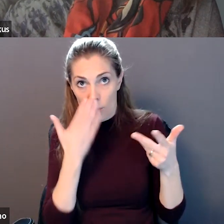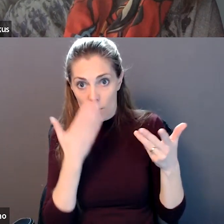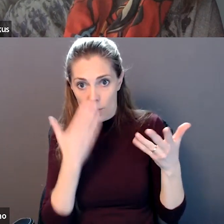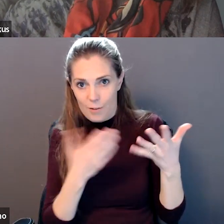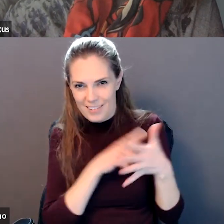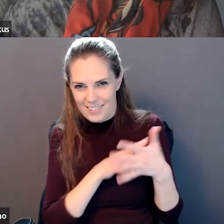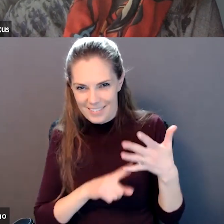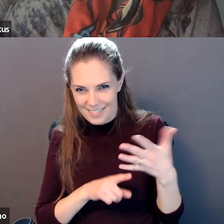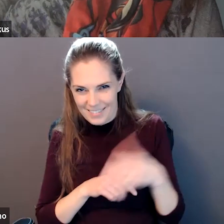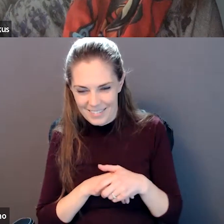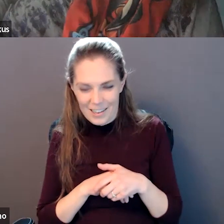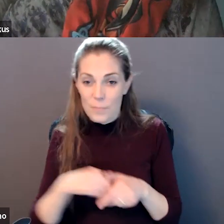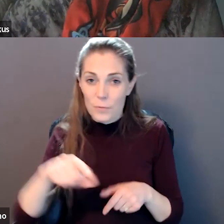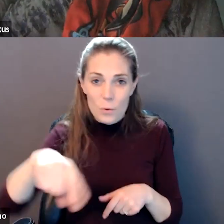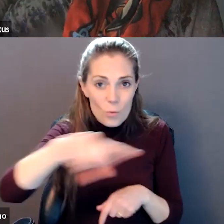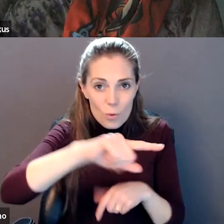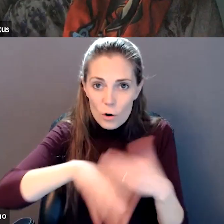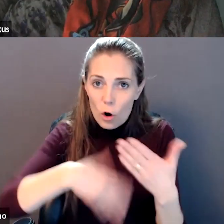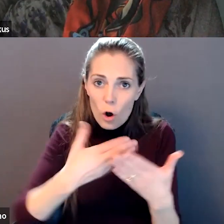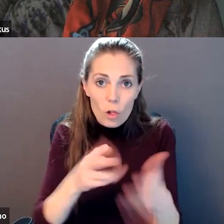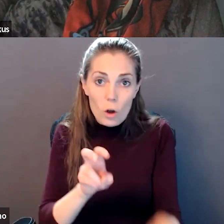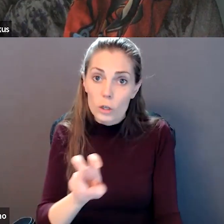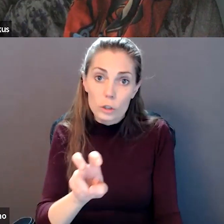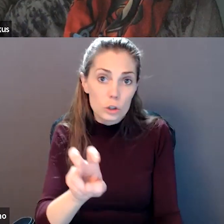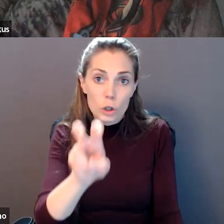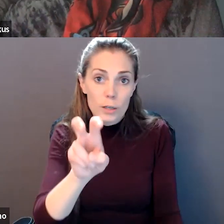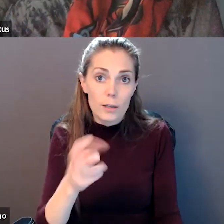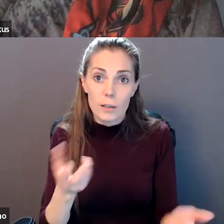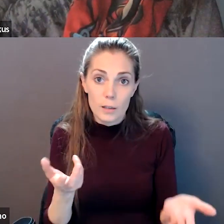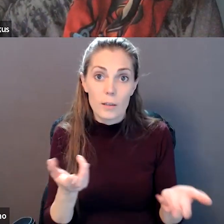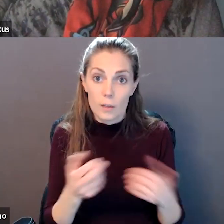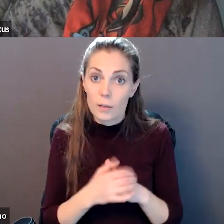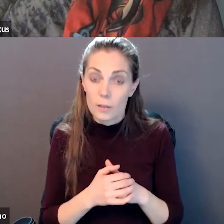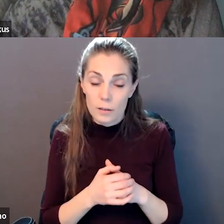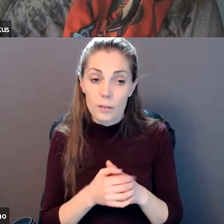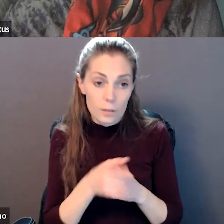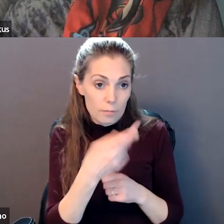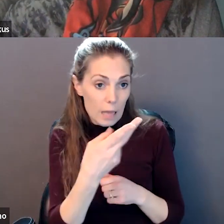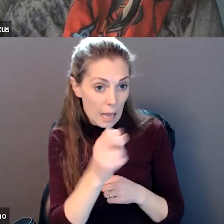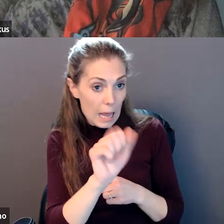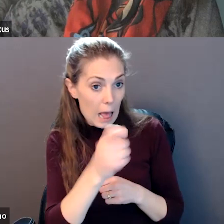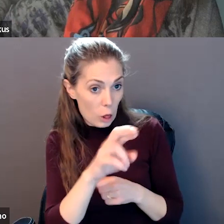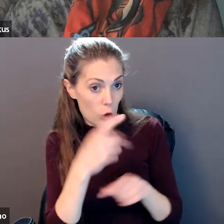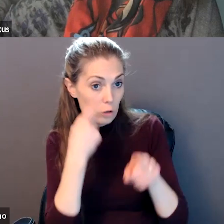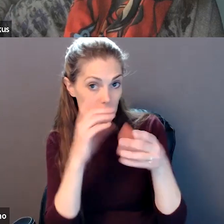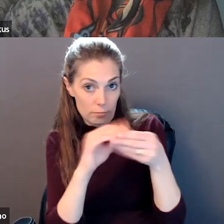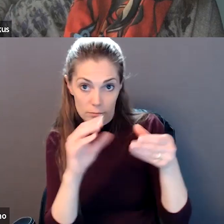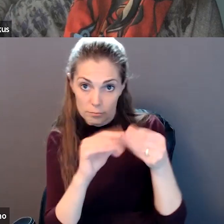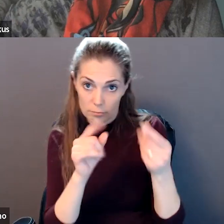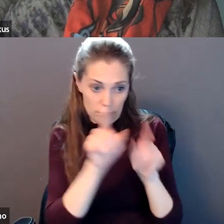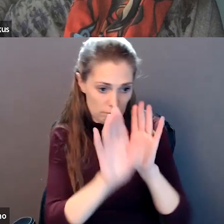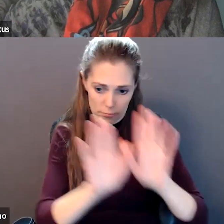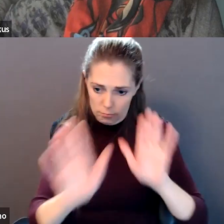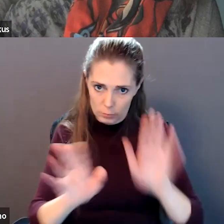all on a journey, like you've just said, Heather. I lost my left arm working construction